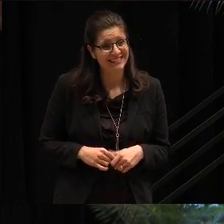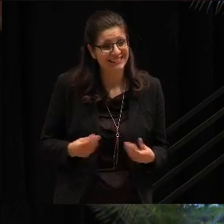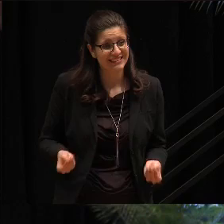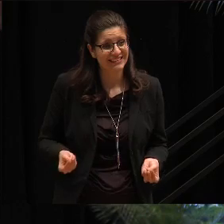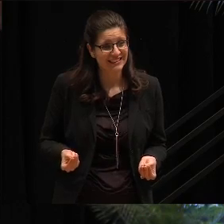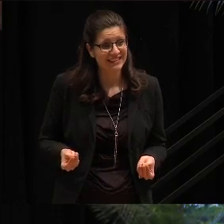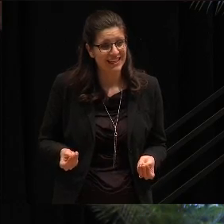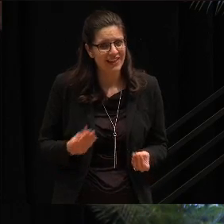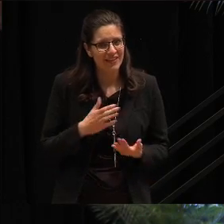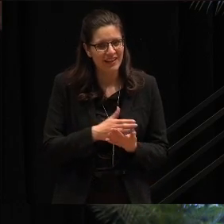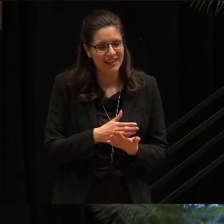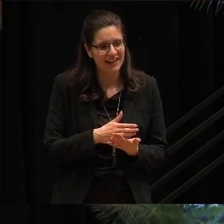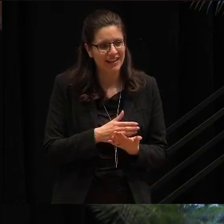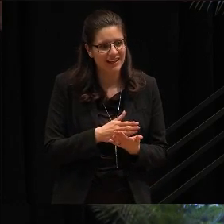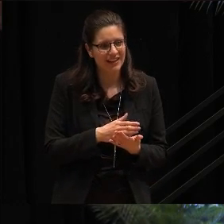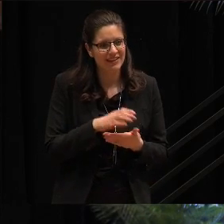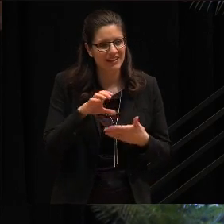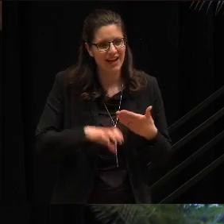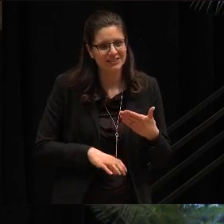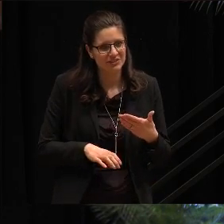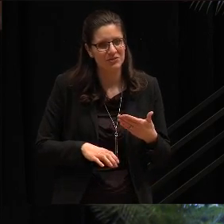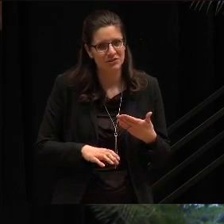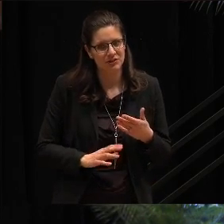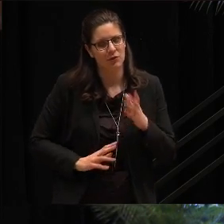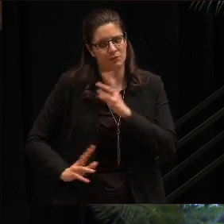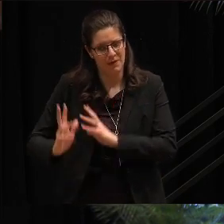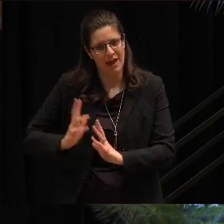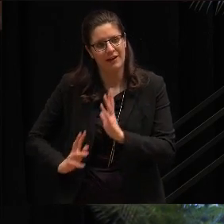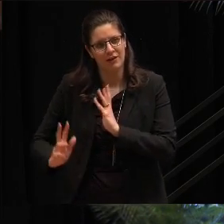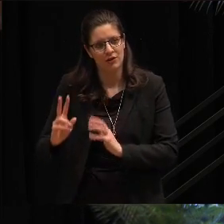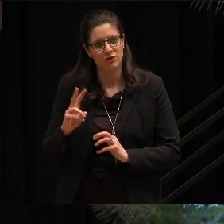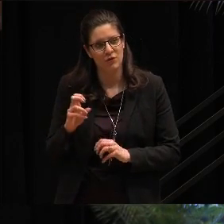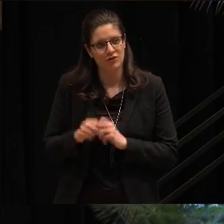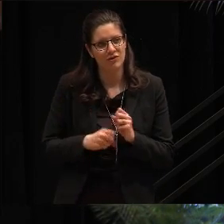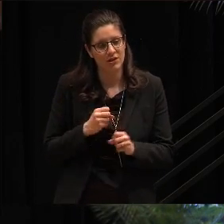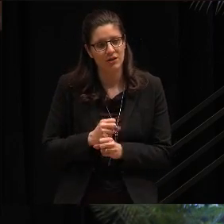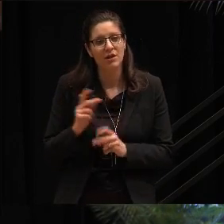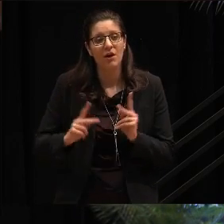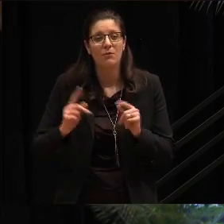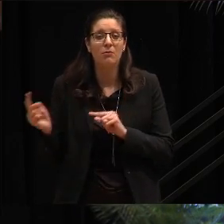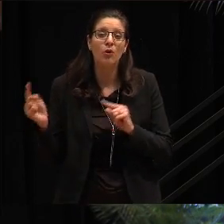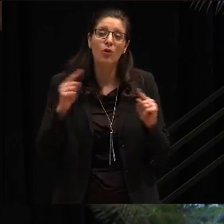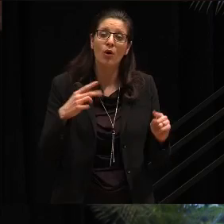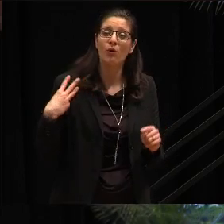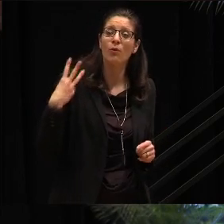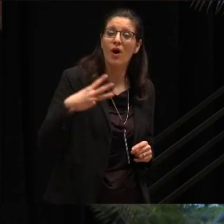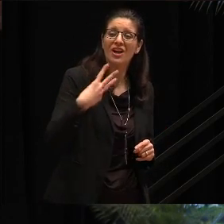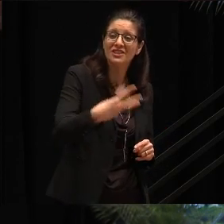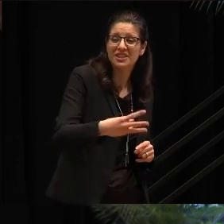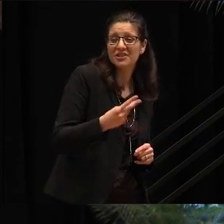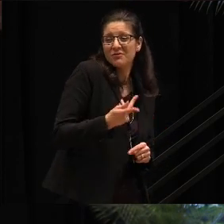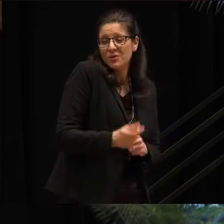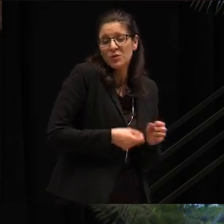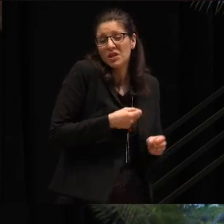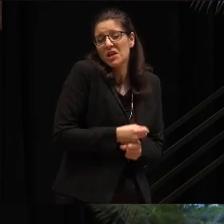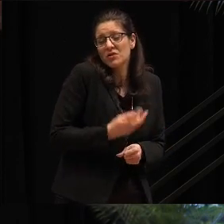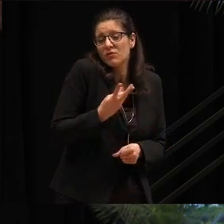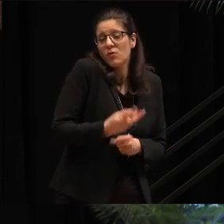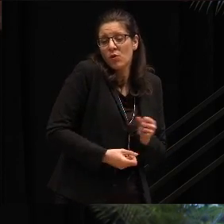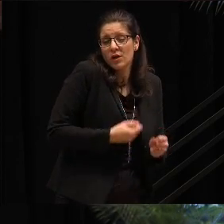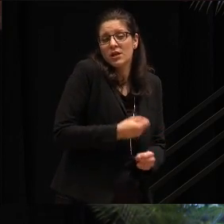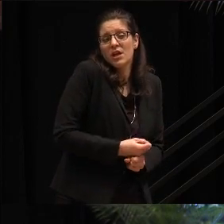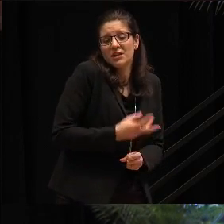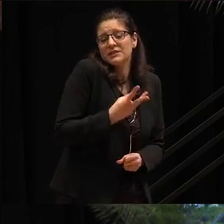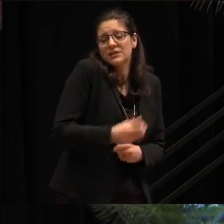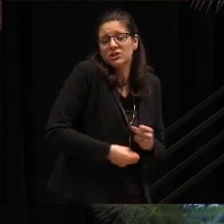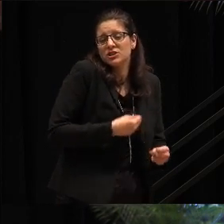The Constitution, you go back 200 years, people went to Washington for a couple of years, 4 years,